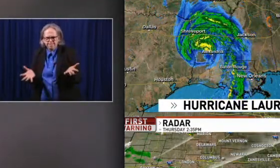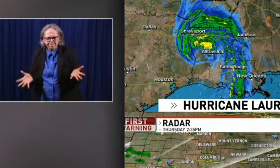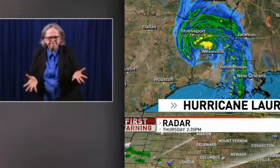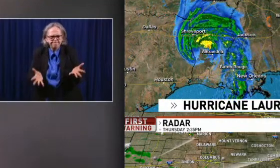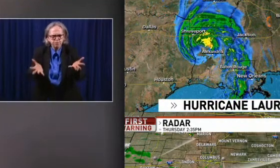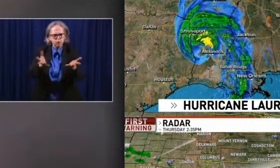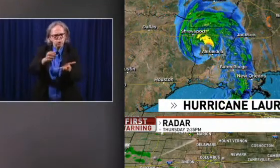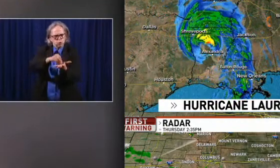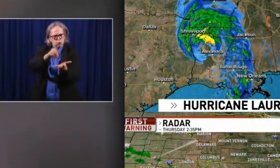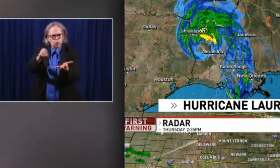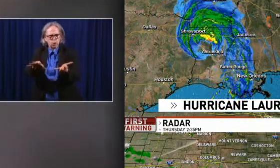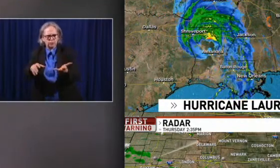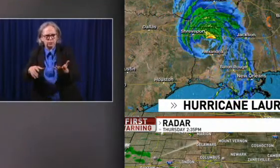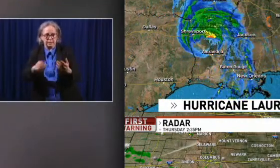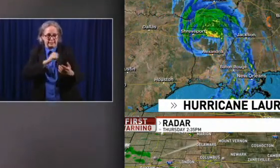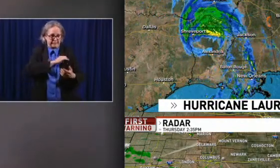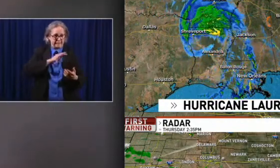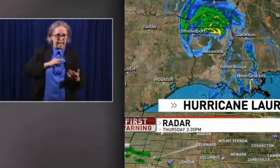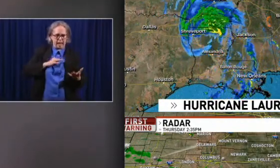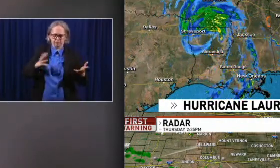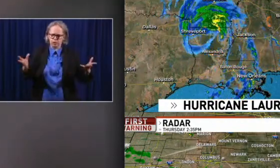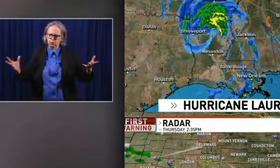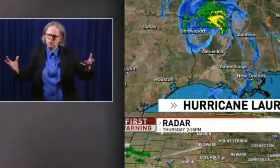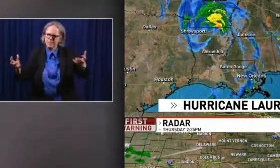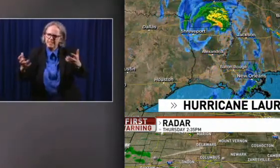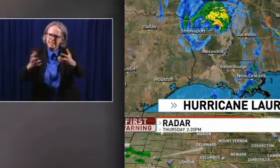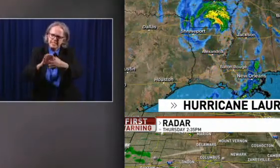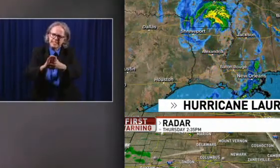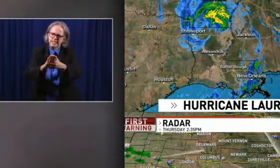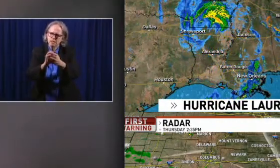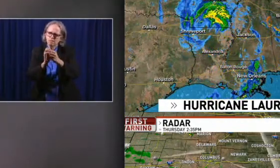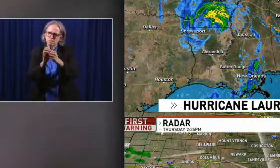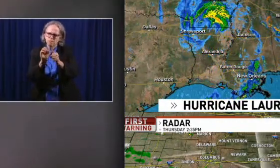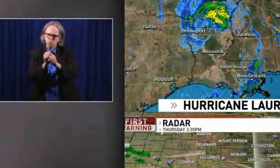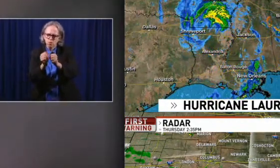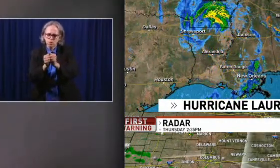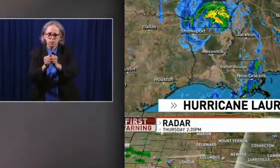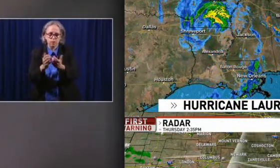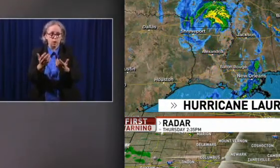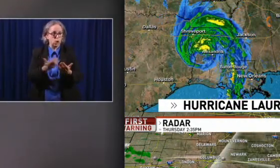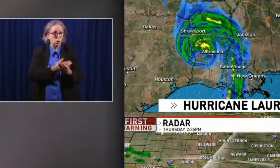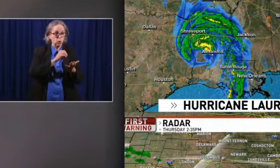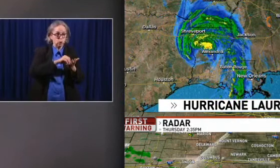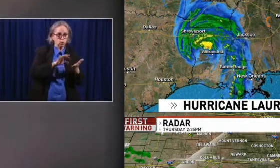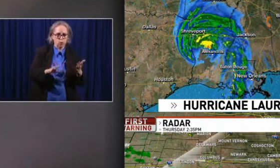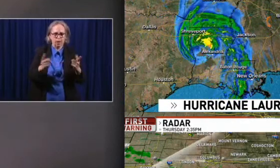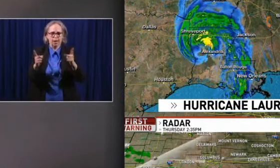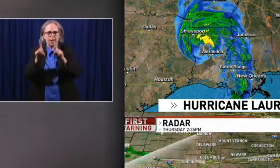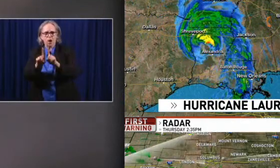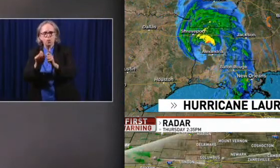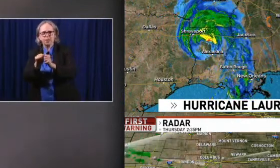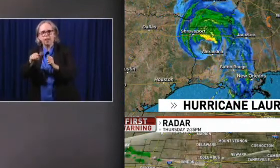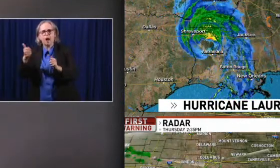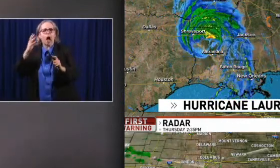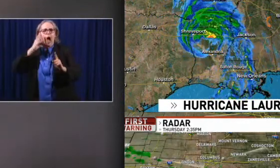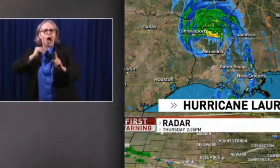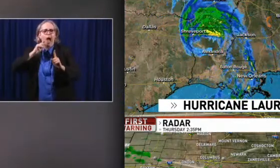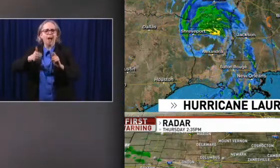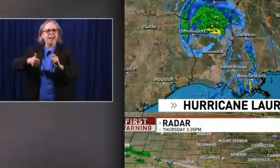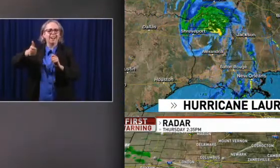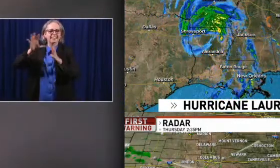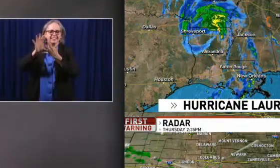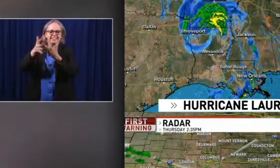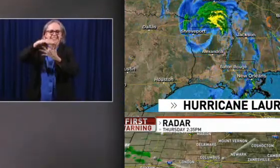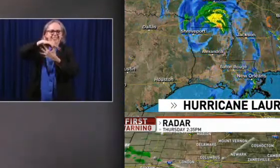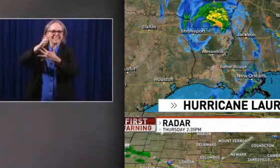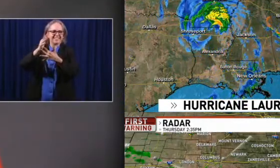the faculty, and with our new students, with upper class persons, through adapting our usual